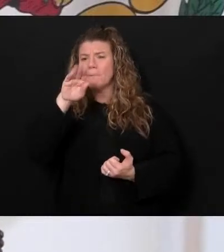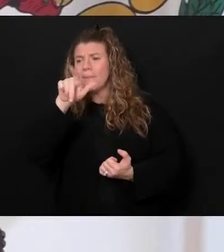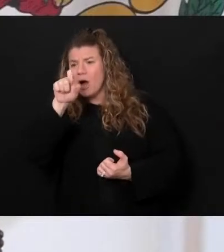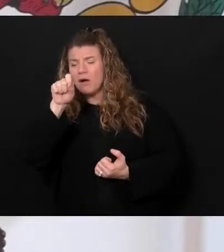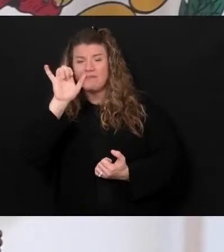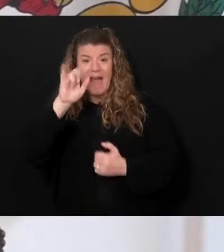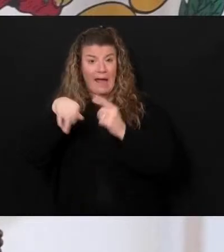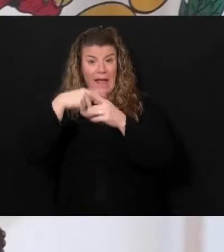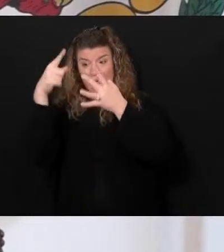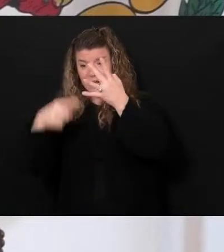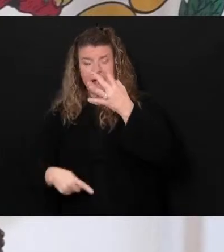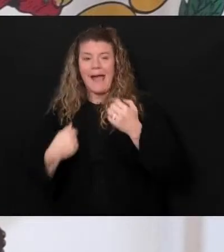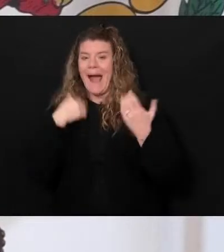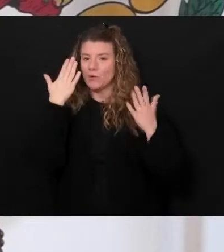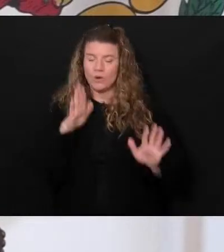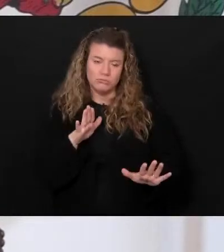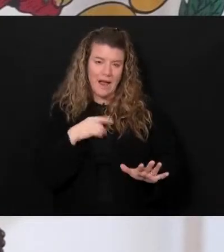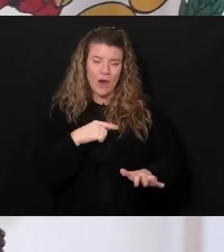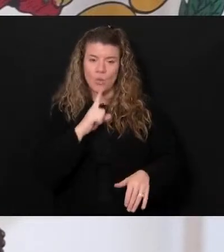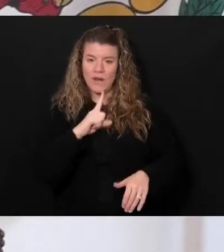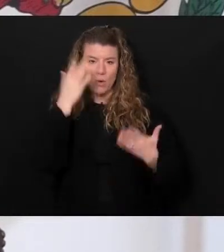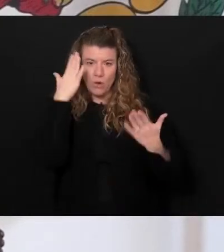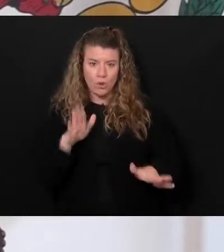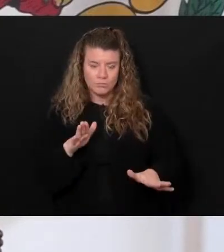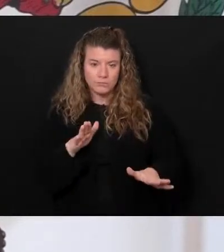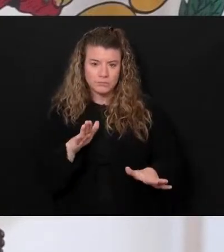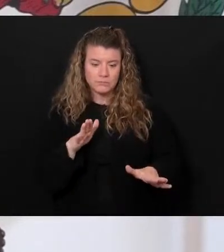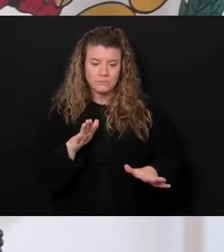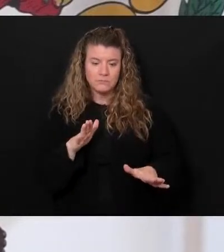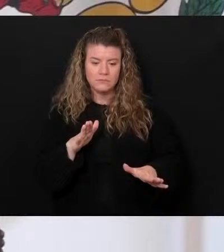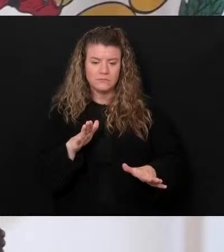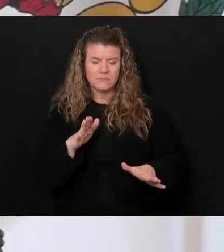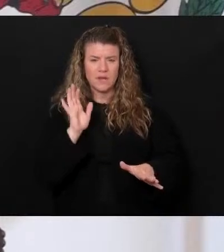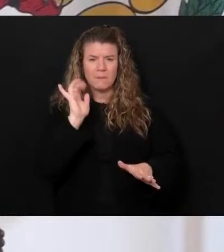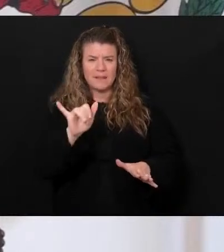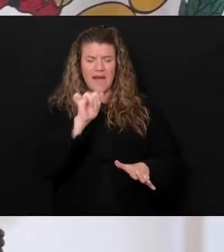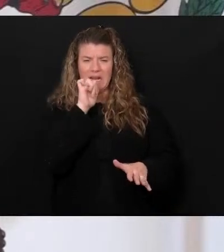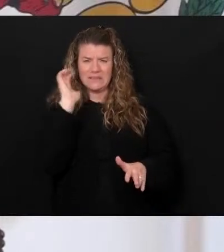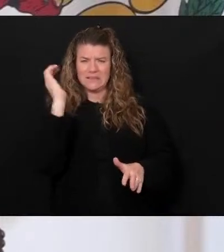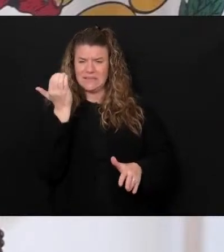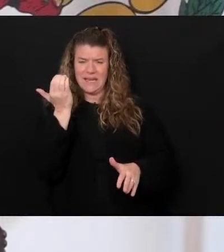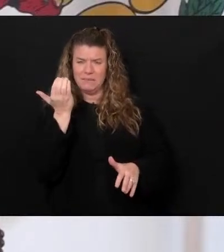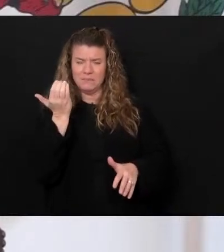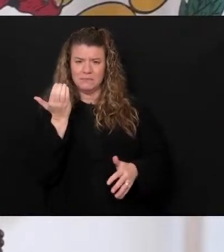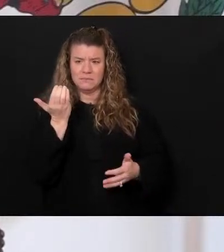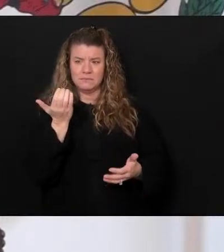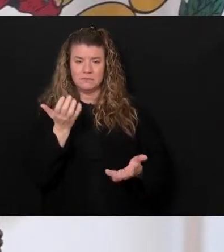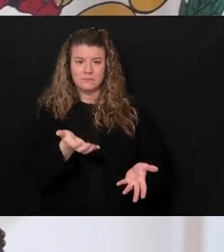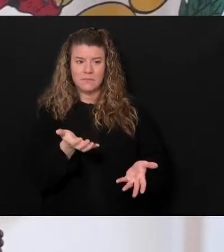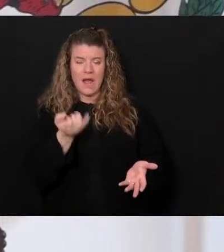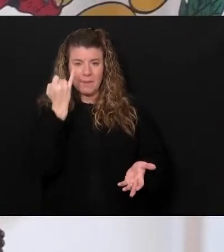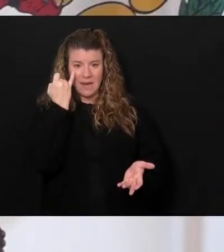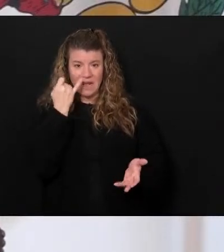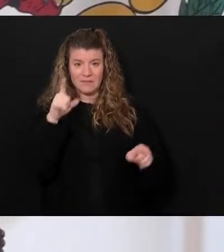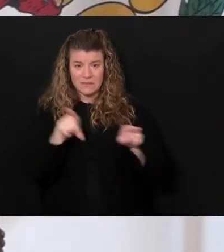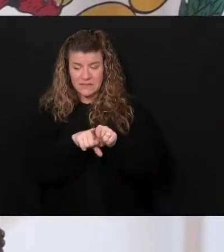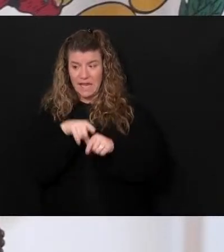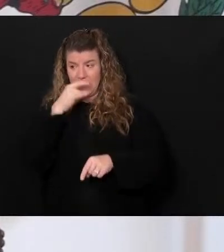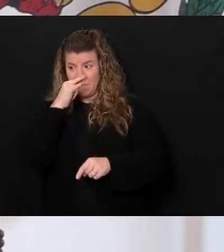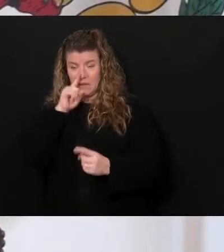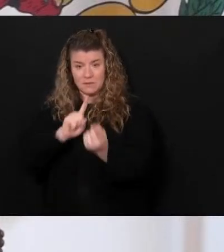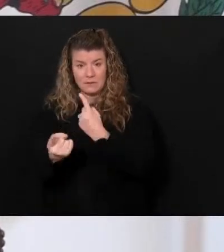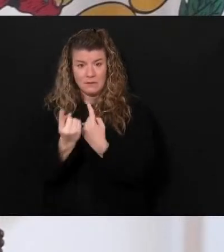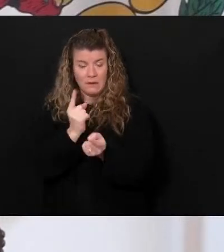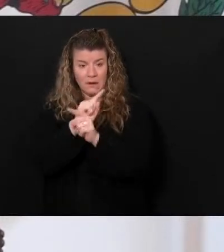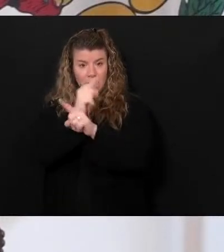don't know. I really don't know. But it seems that doesn't seem practical to me. I mean, if kids are running up and down the floor and they're banging